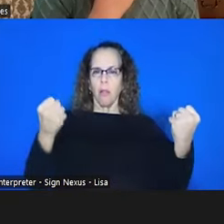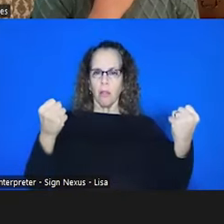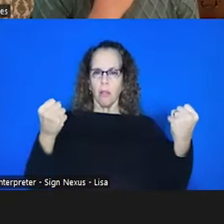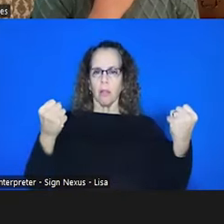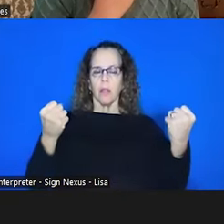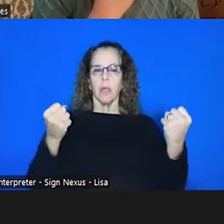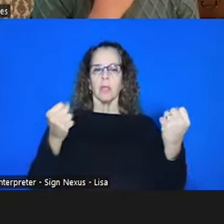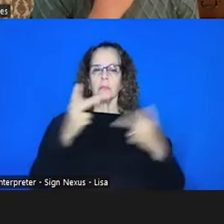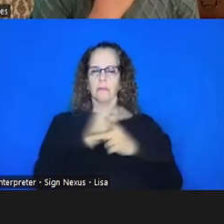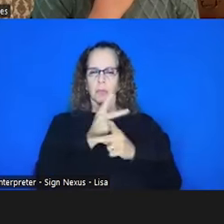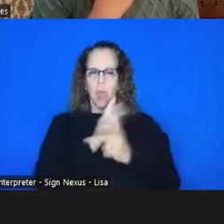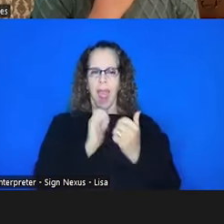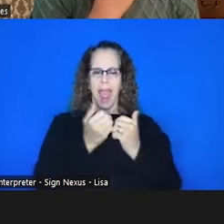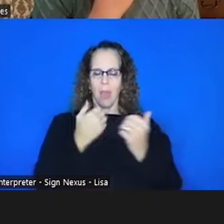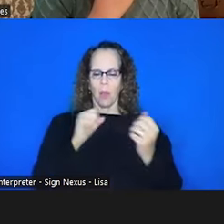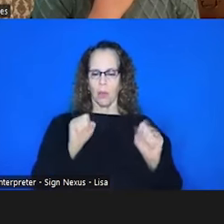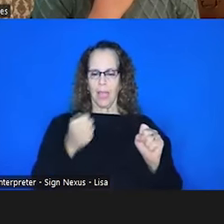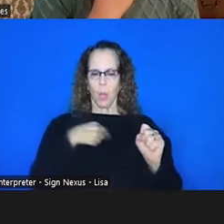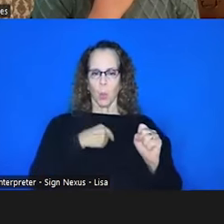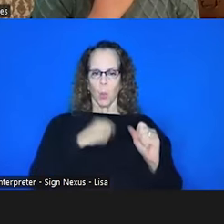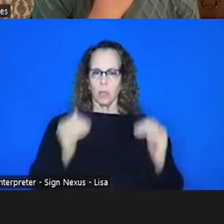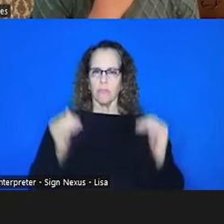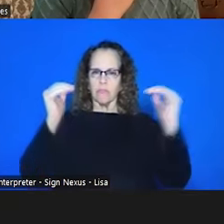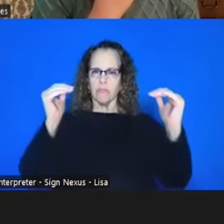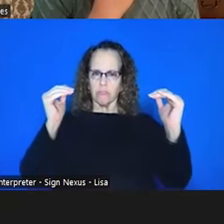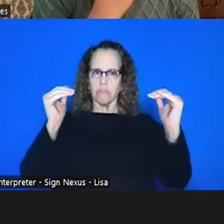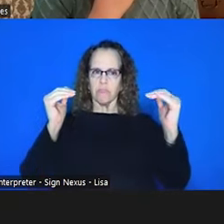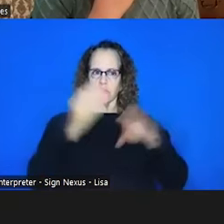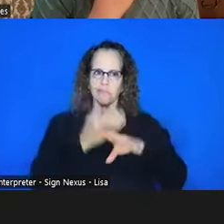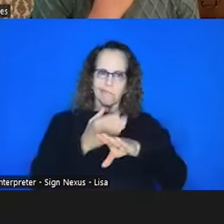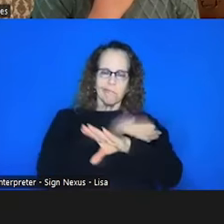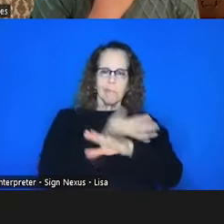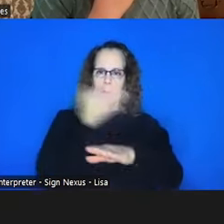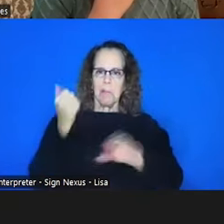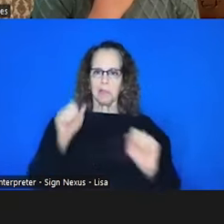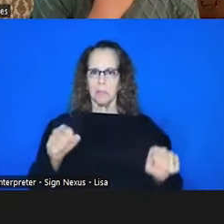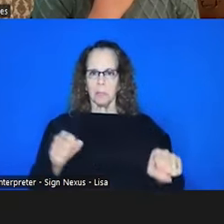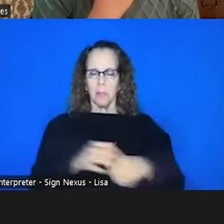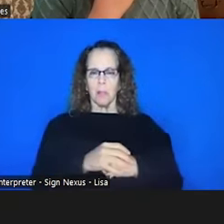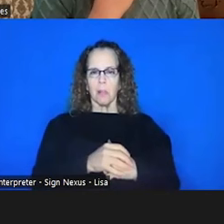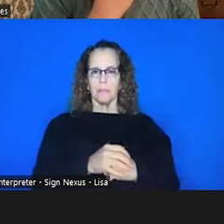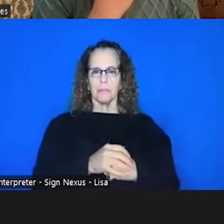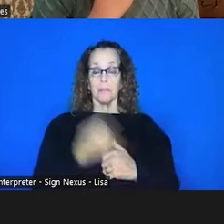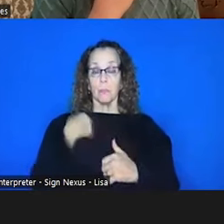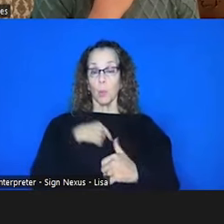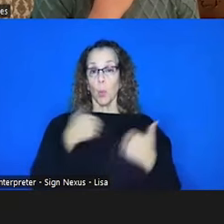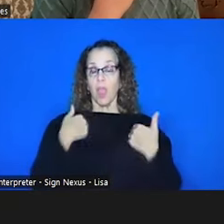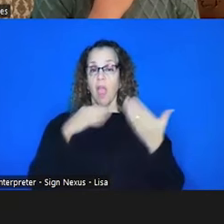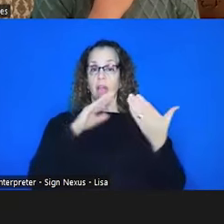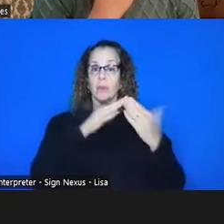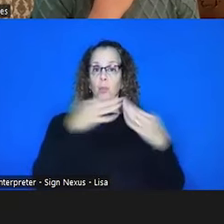can we elevate that and really make it the best that we can? You know, we also have, you know, community health